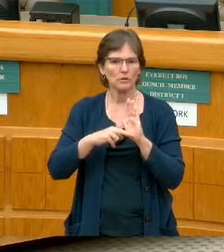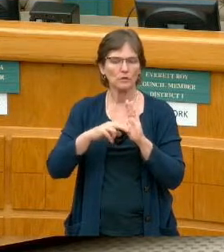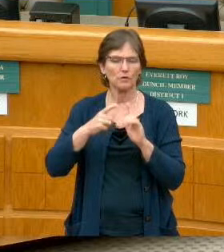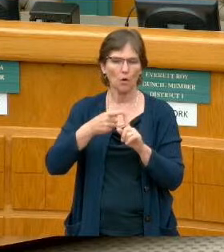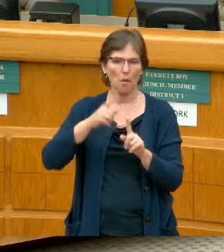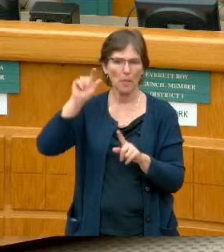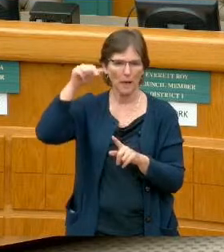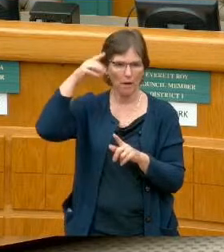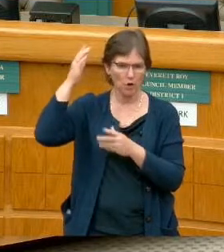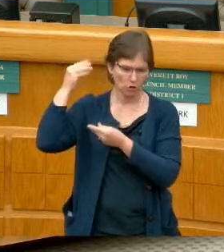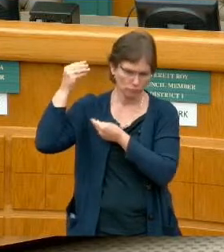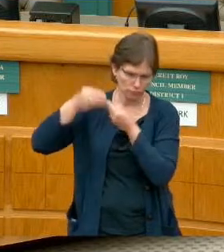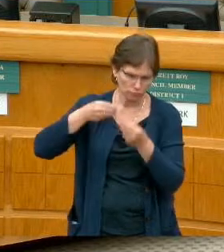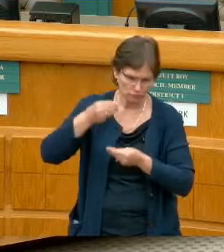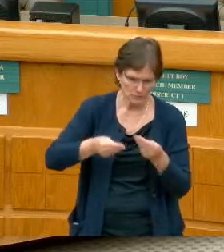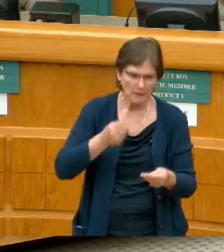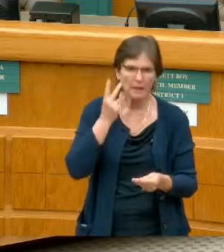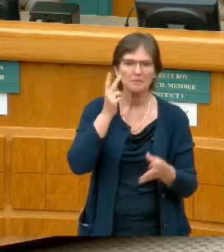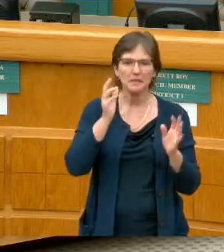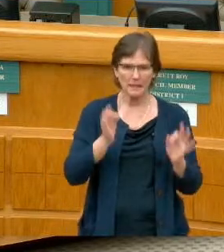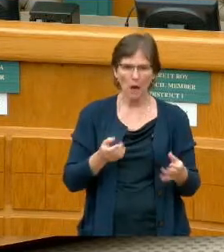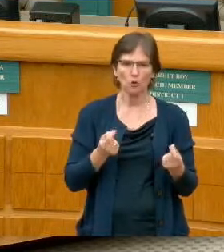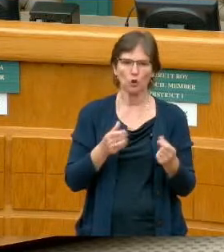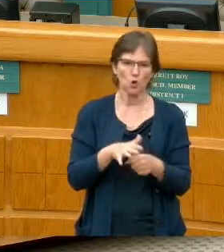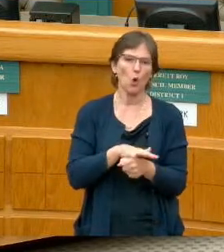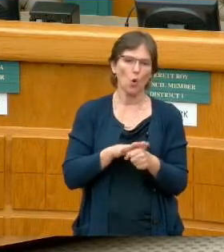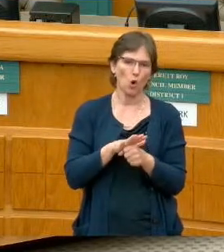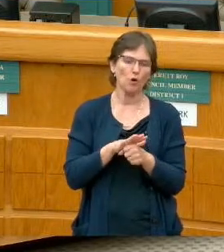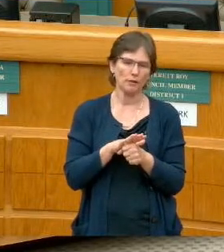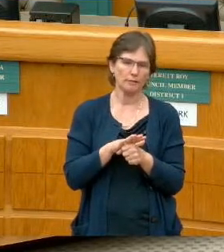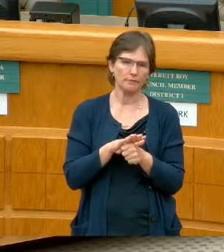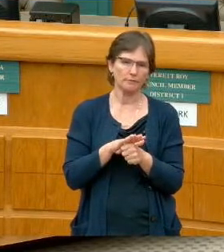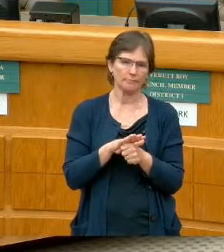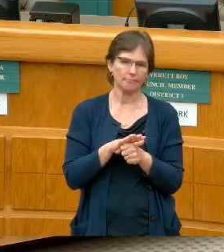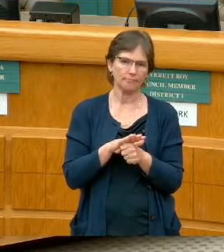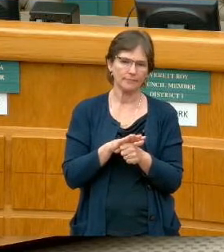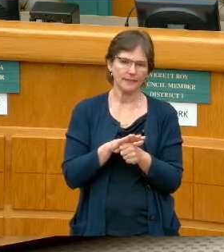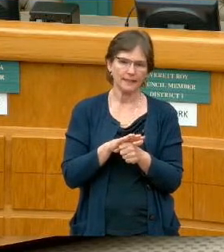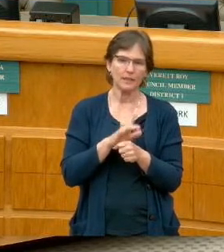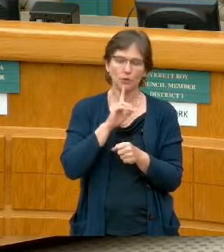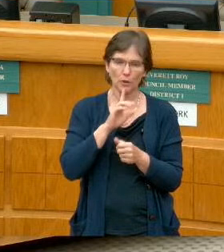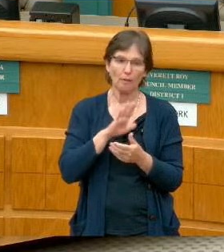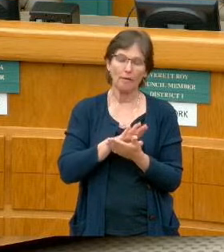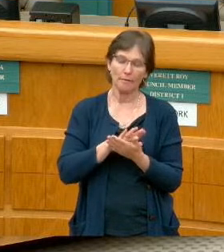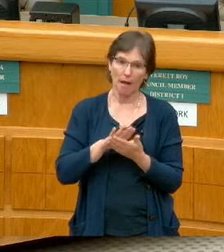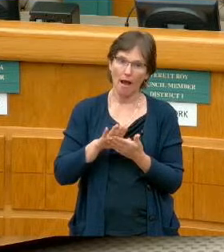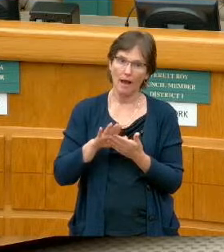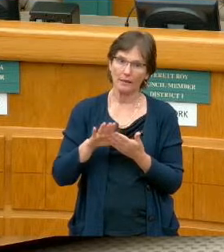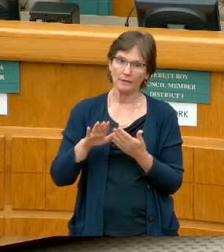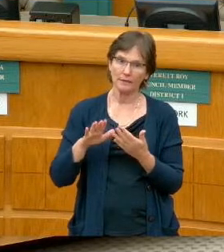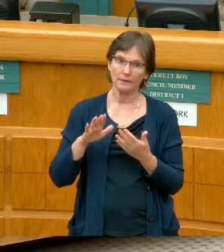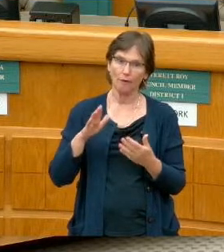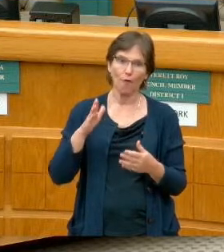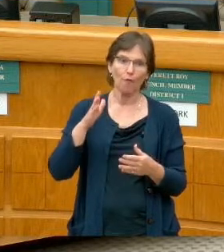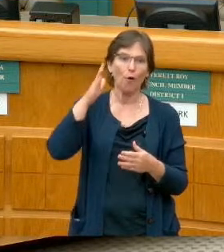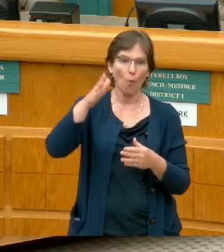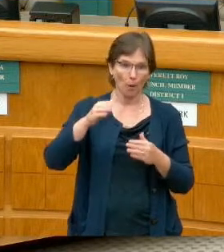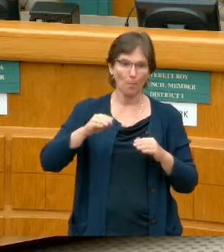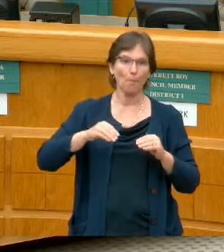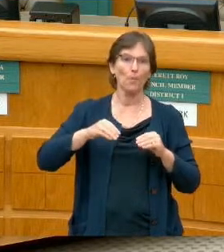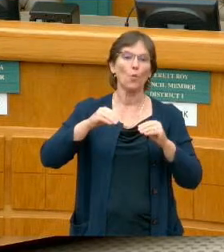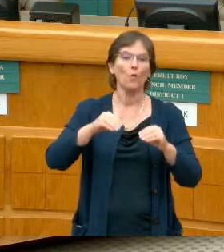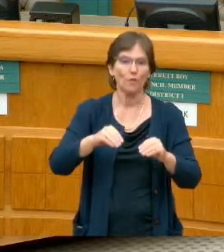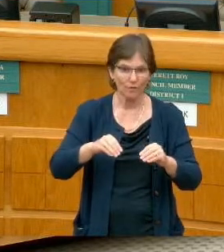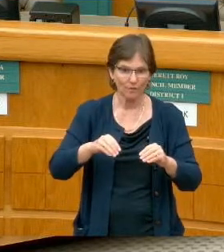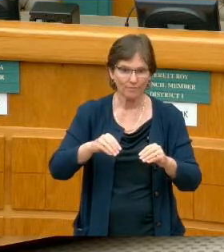sounds like, to me, a great step forward today on the behalf of the governor and for our businesses here in town. So for those